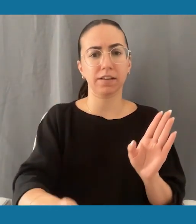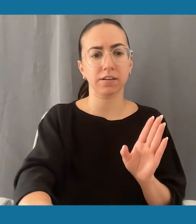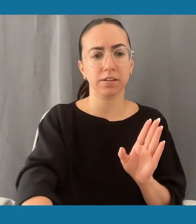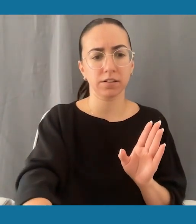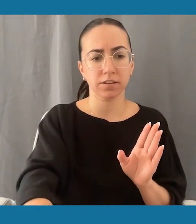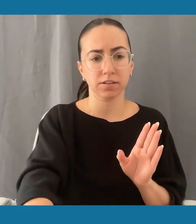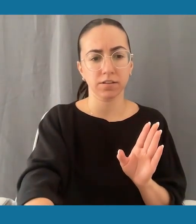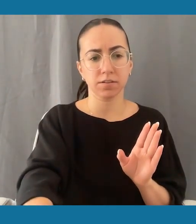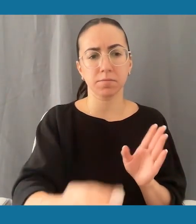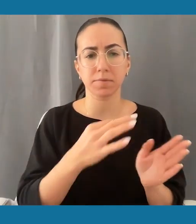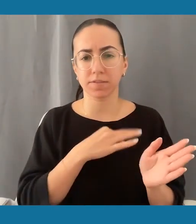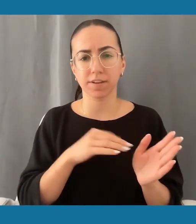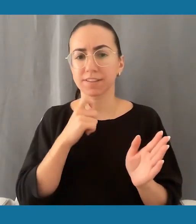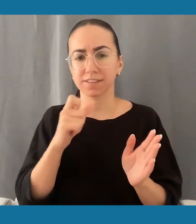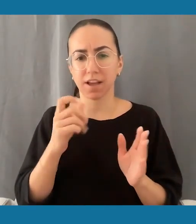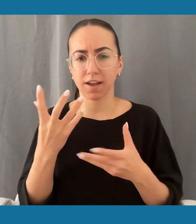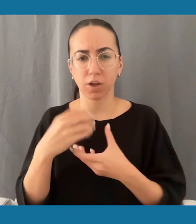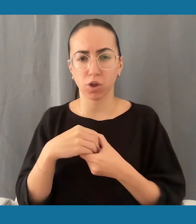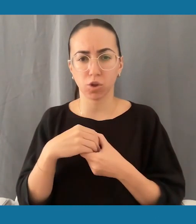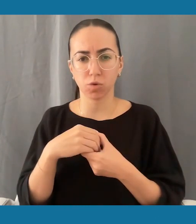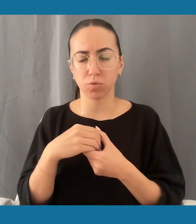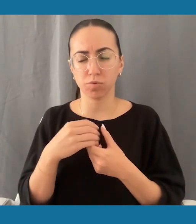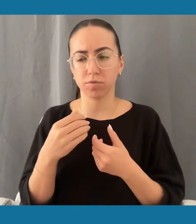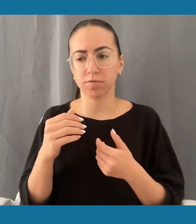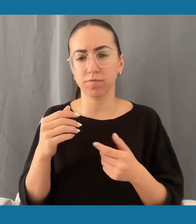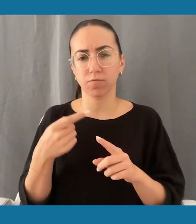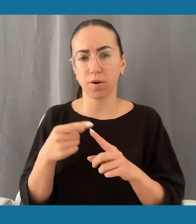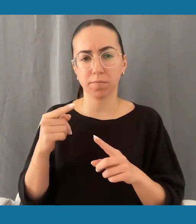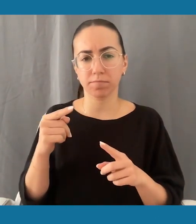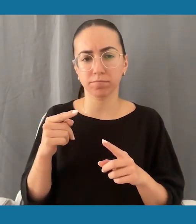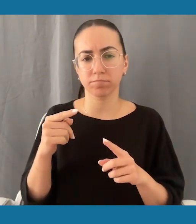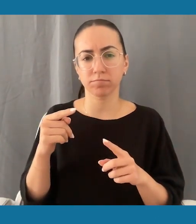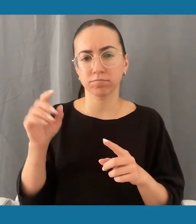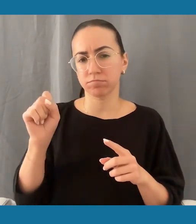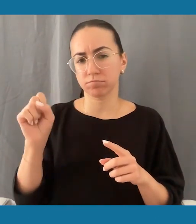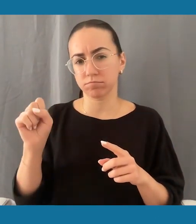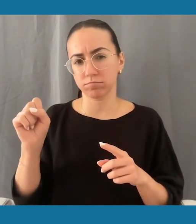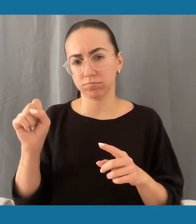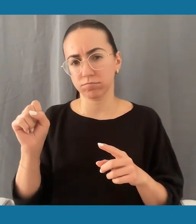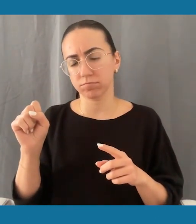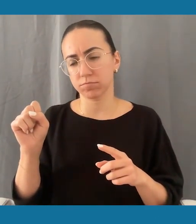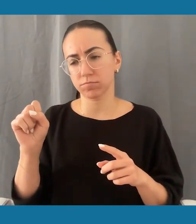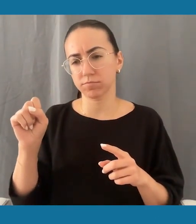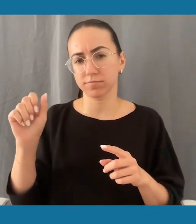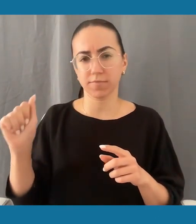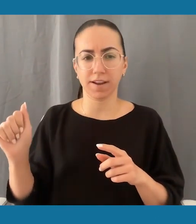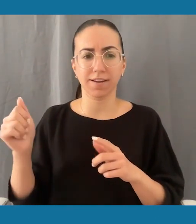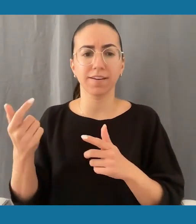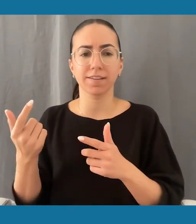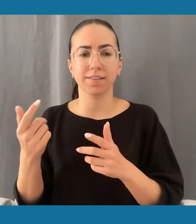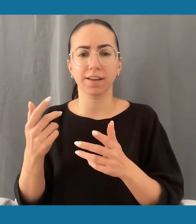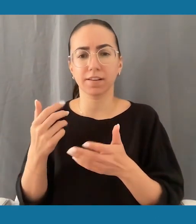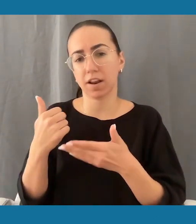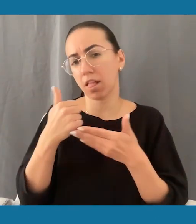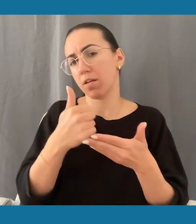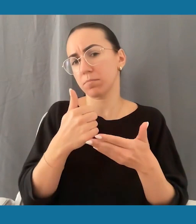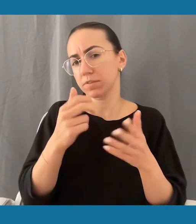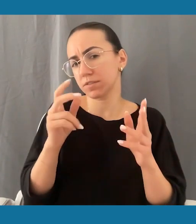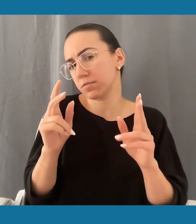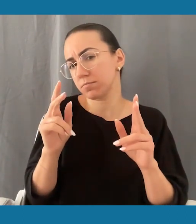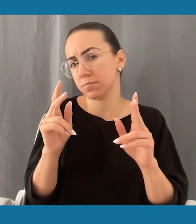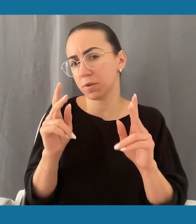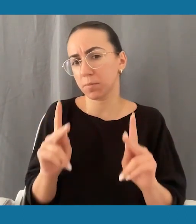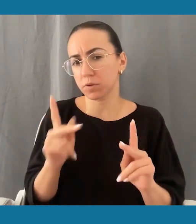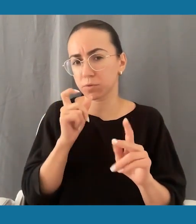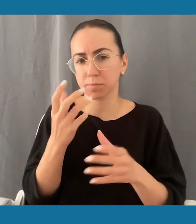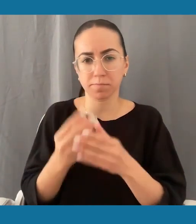any benefits that are paid by the Social Security Administration. So that's in the favor of the disabled individual and his or her family.